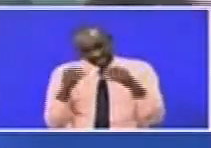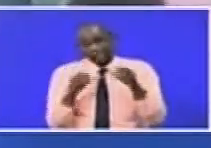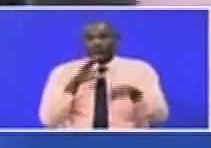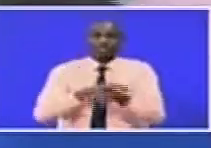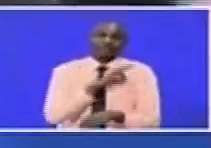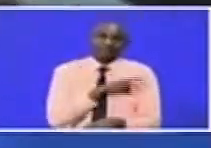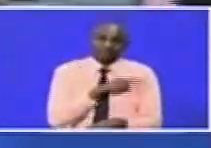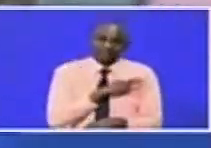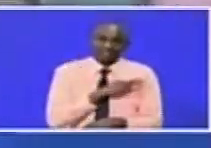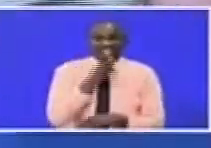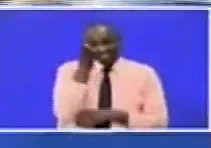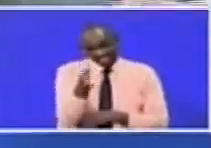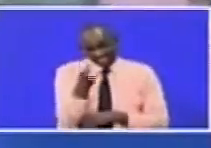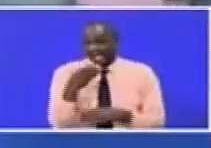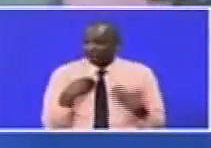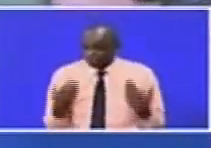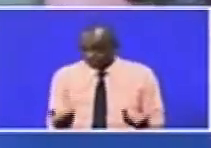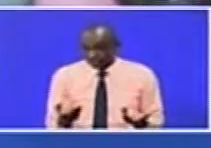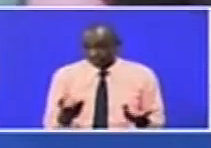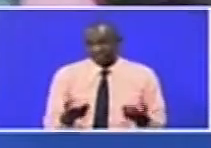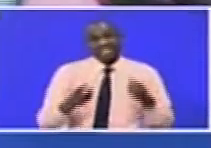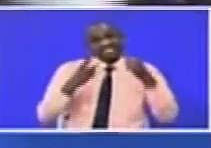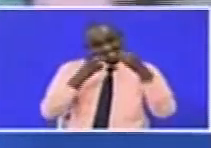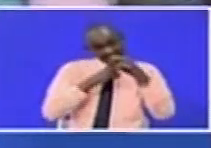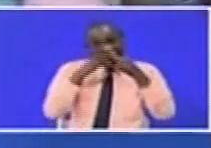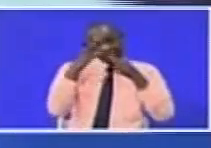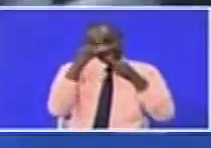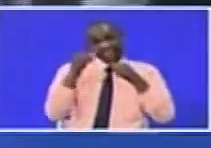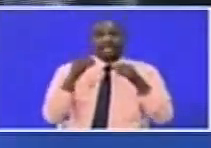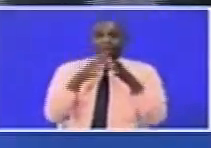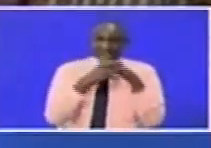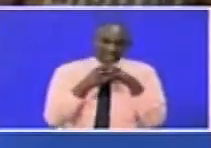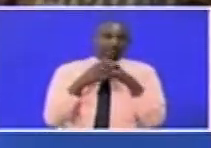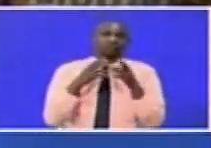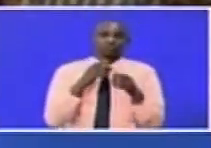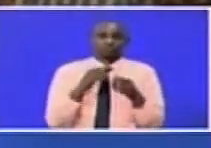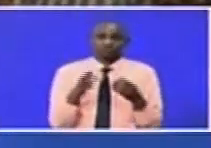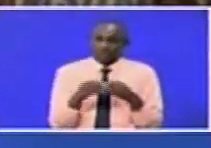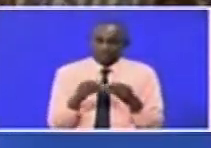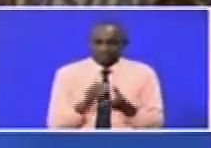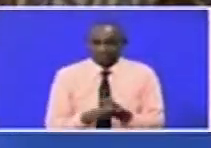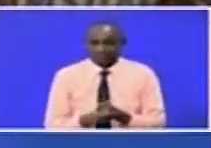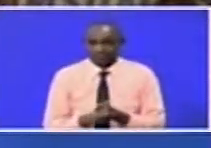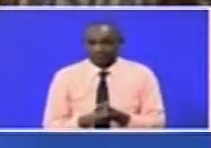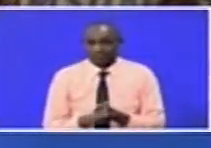in a nation where per capita income is just $730 a year.